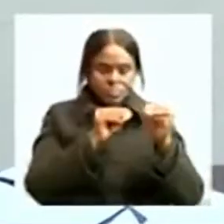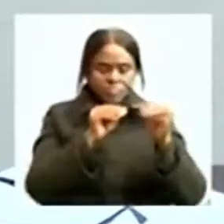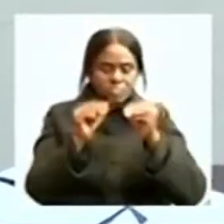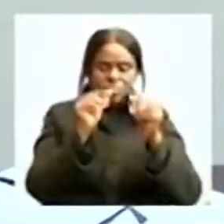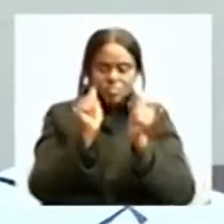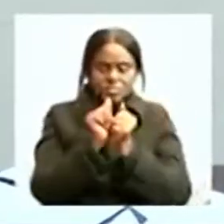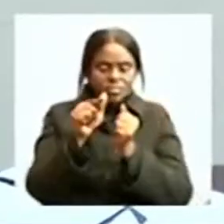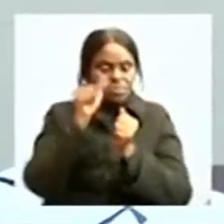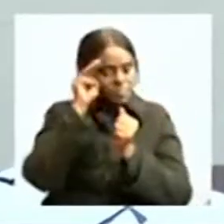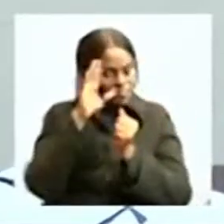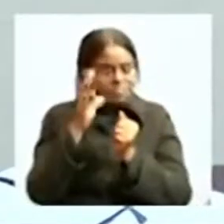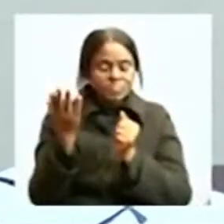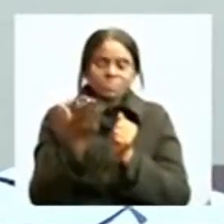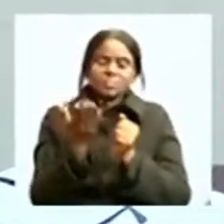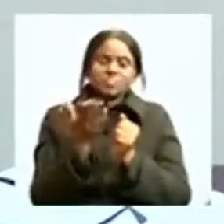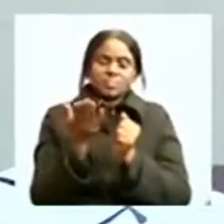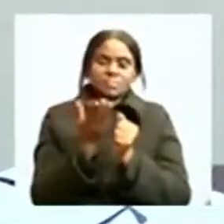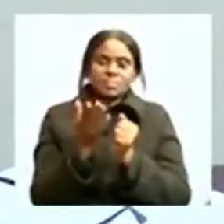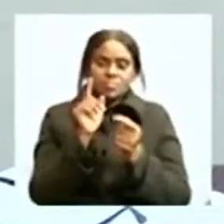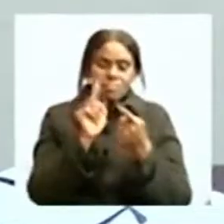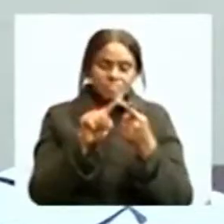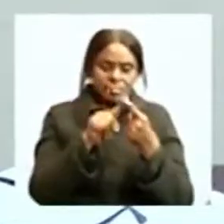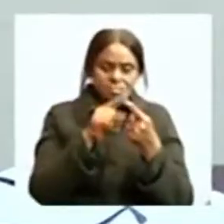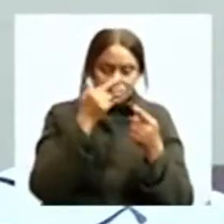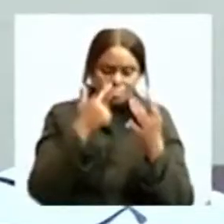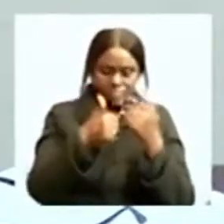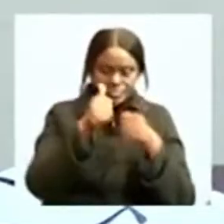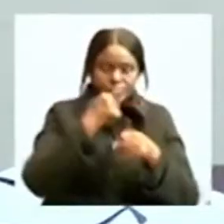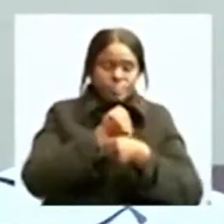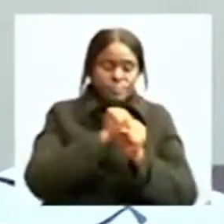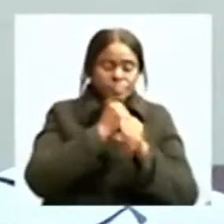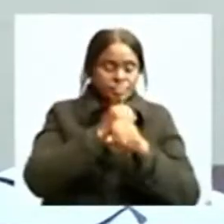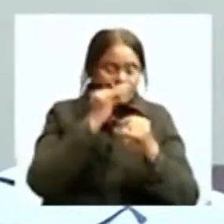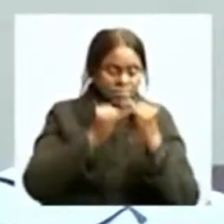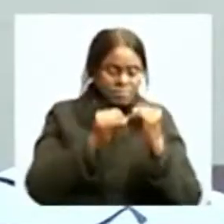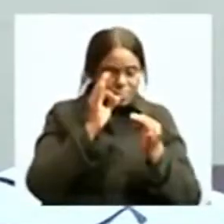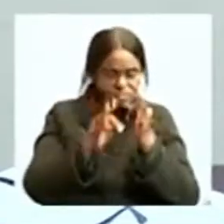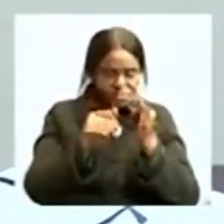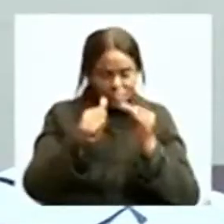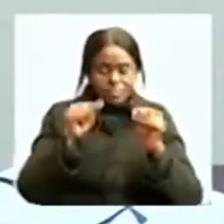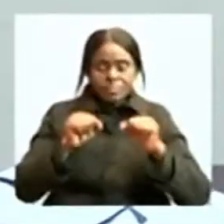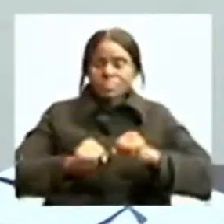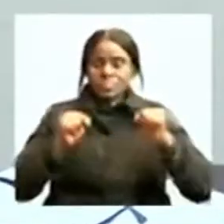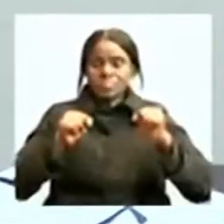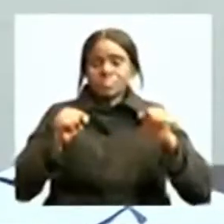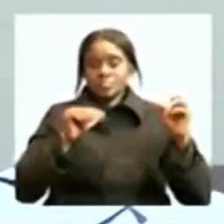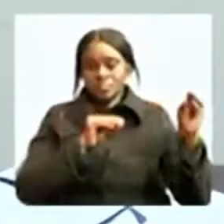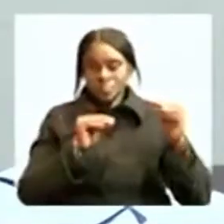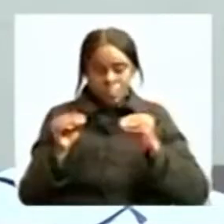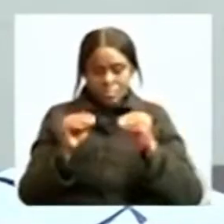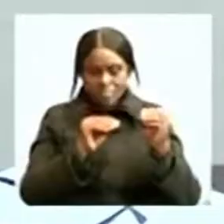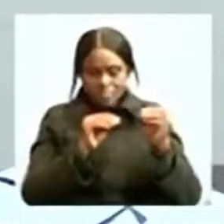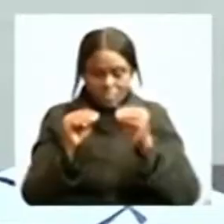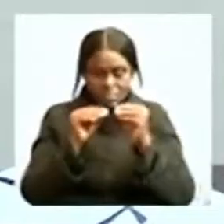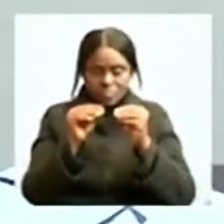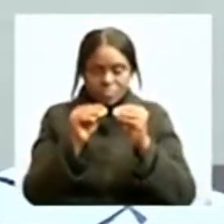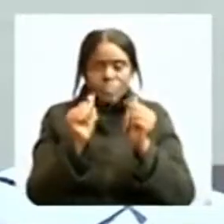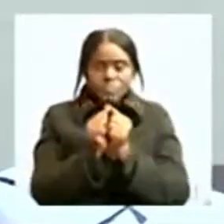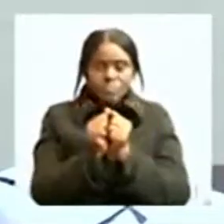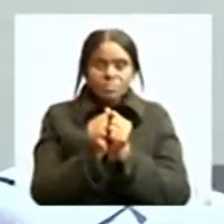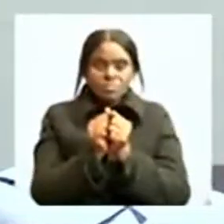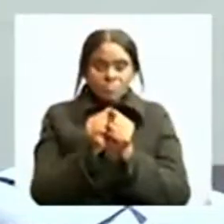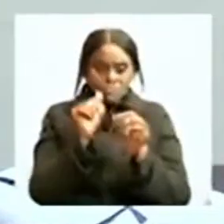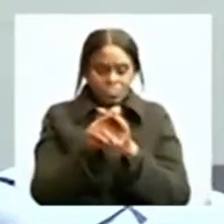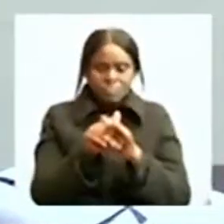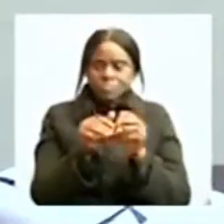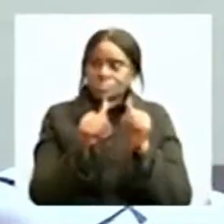with the ministry. One is made to conclude. Because if the employer is moving in